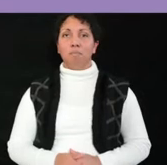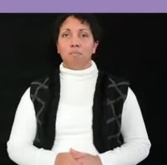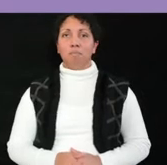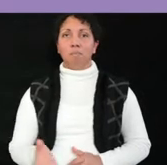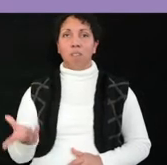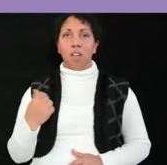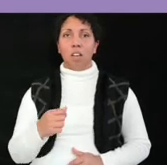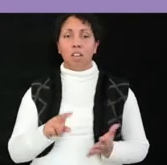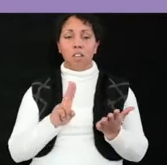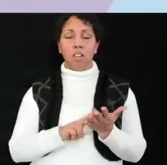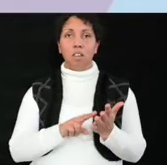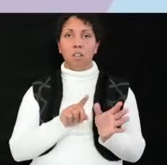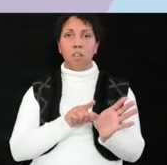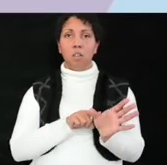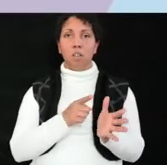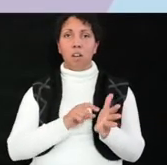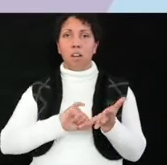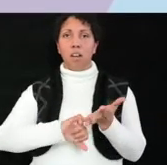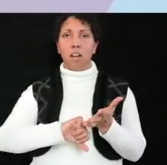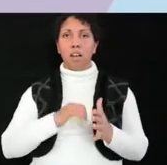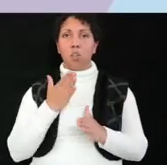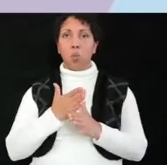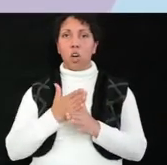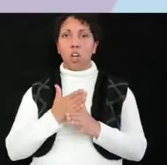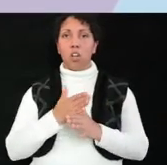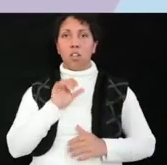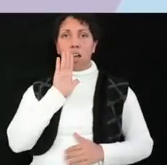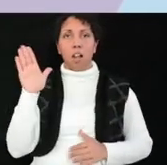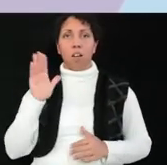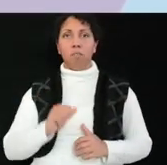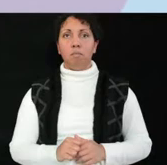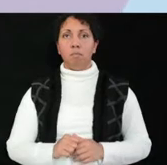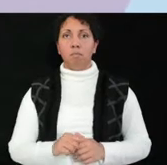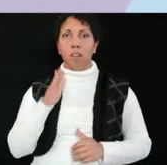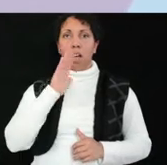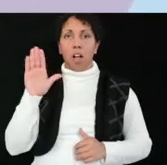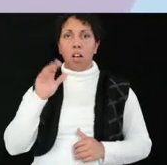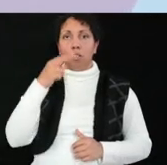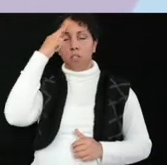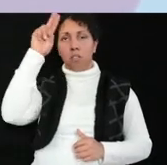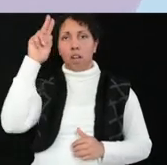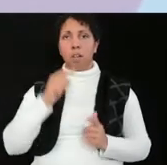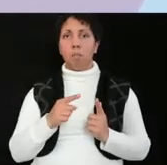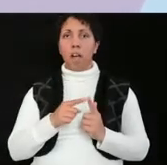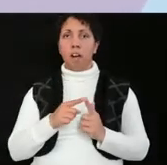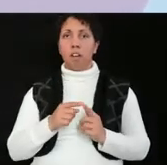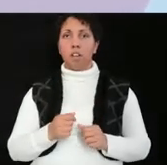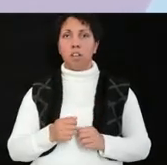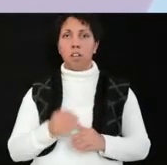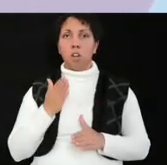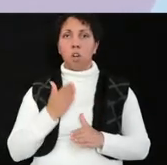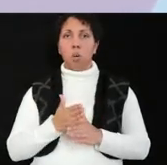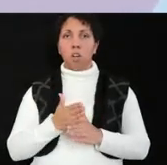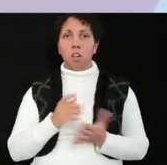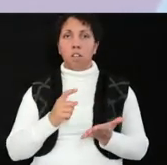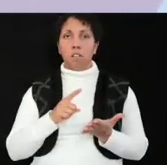Here is a NYAS worker. Hello. Please tell us what you do. Hello, my name is Eric and I work for